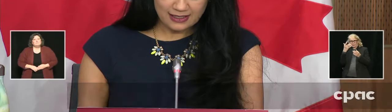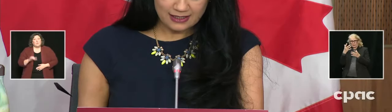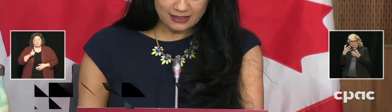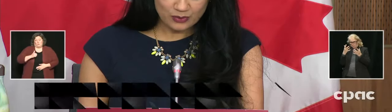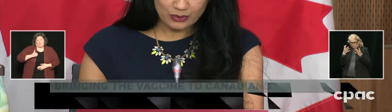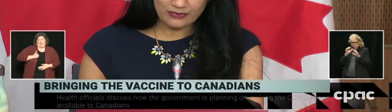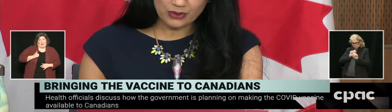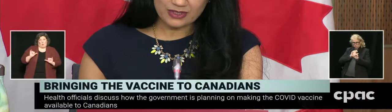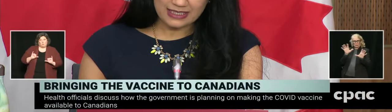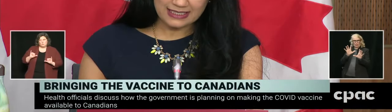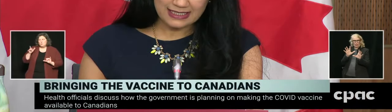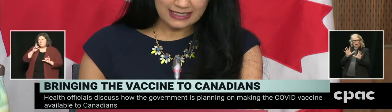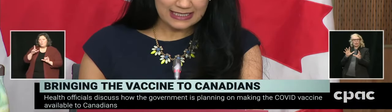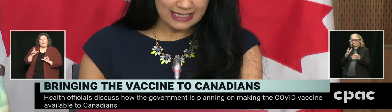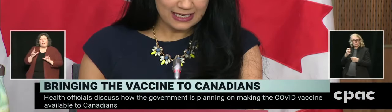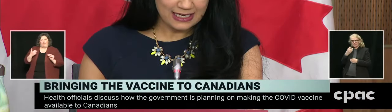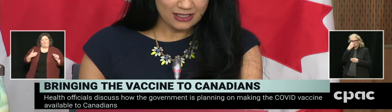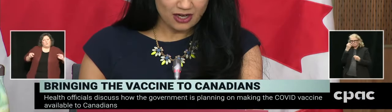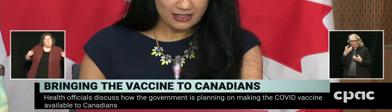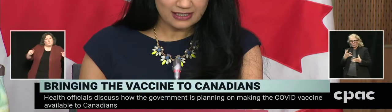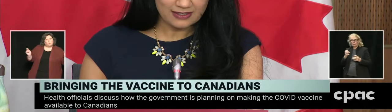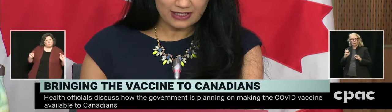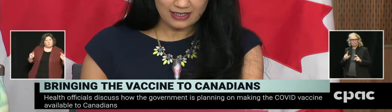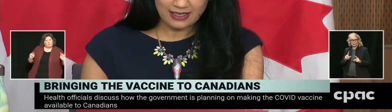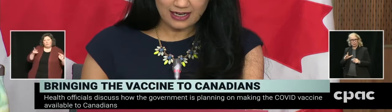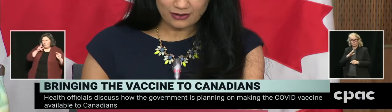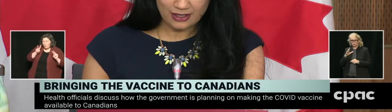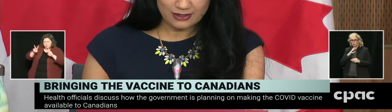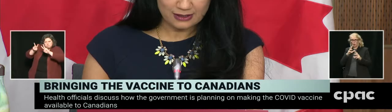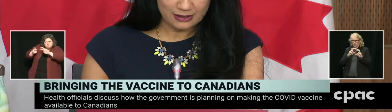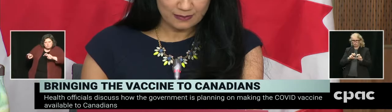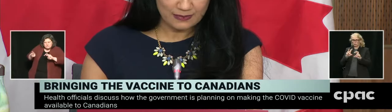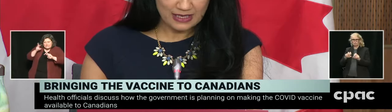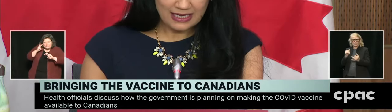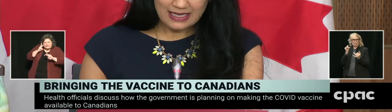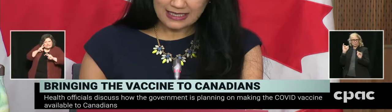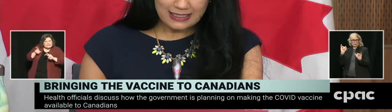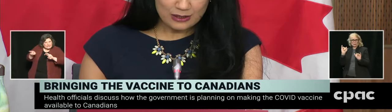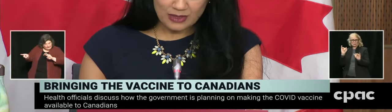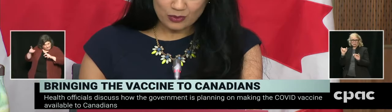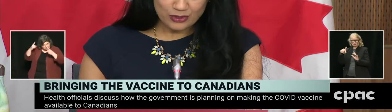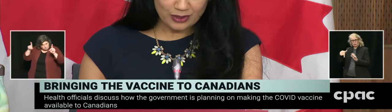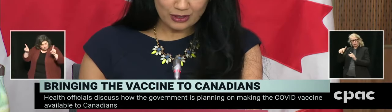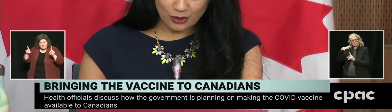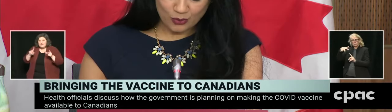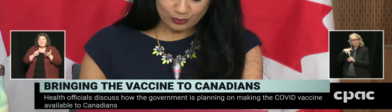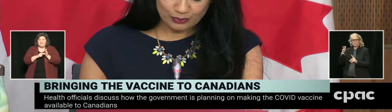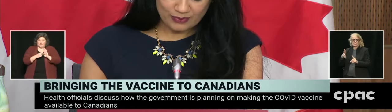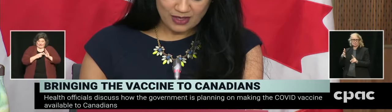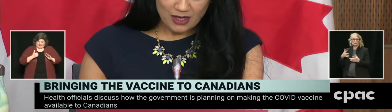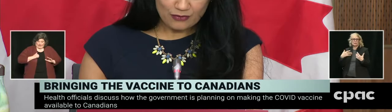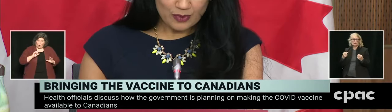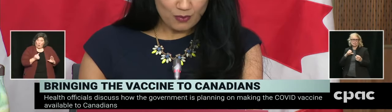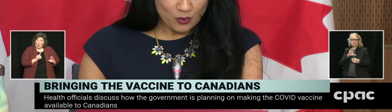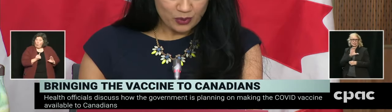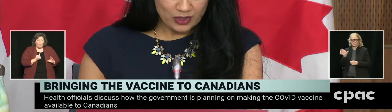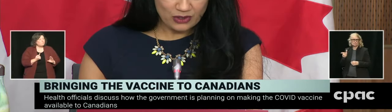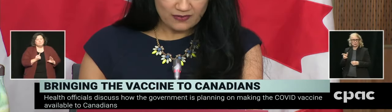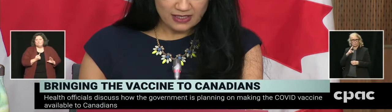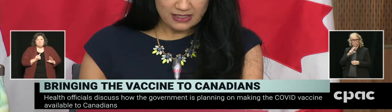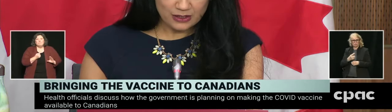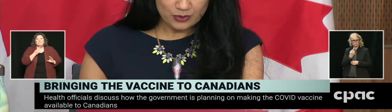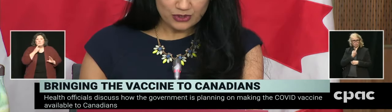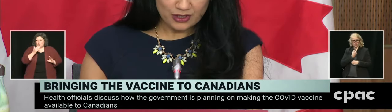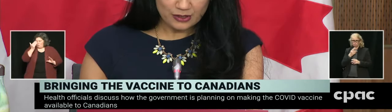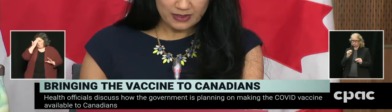vaccine candidates, with reviewers assessing the data in the context of the Canadian healthcare system. That doesn't mean we're doing it alone. From the moment we knew